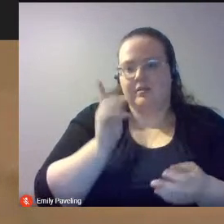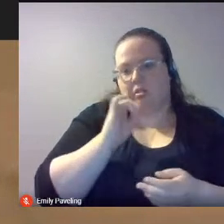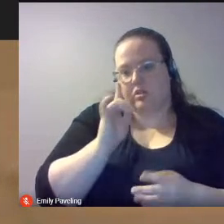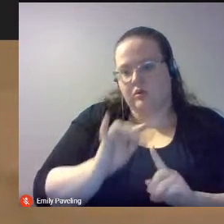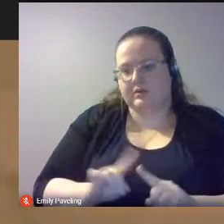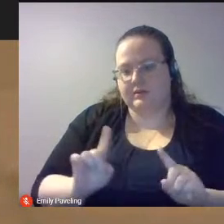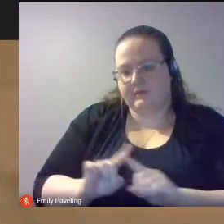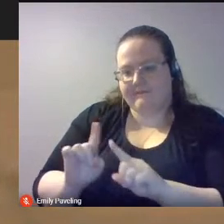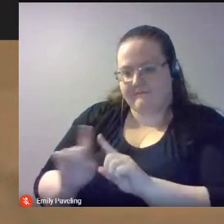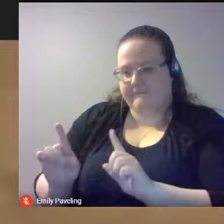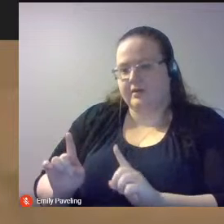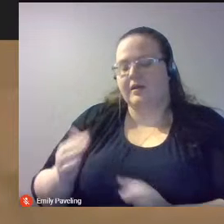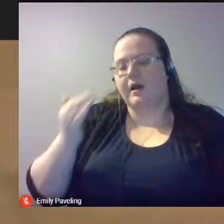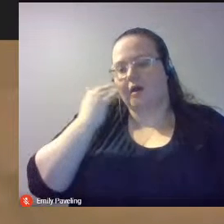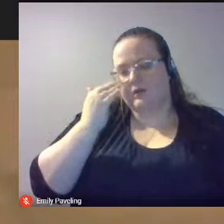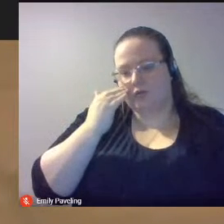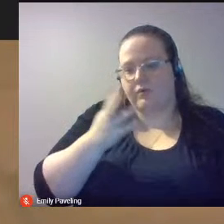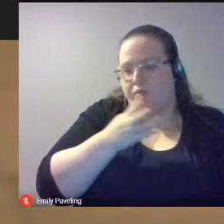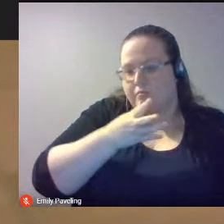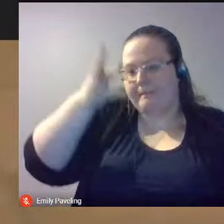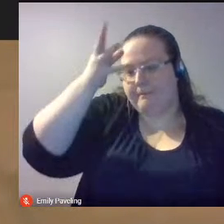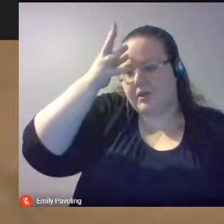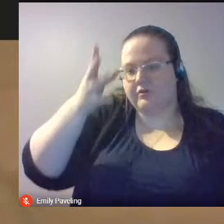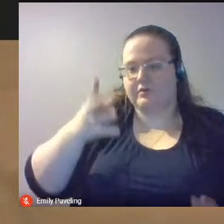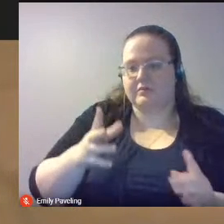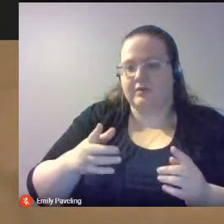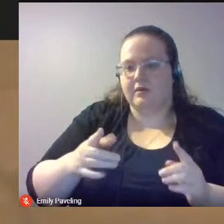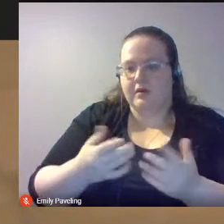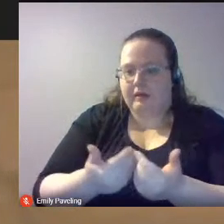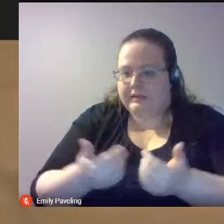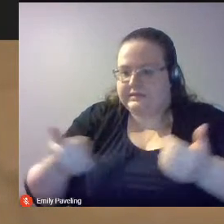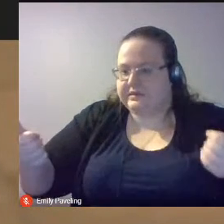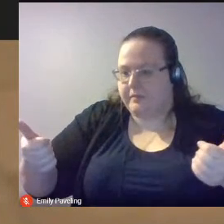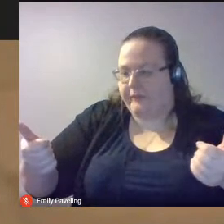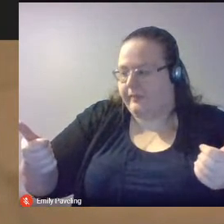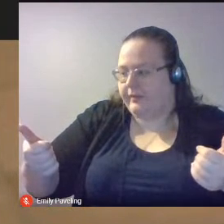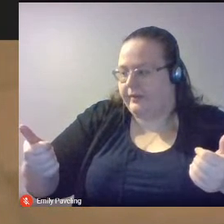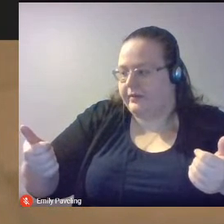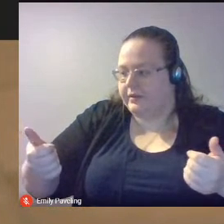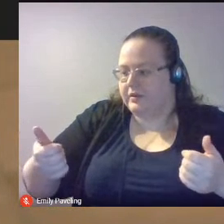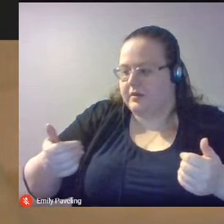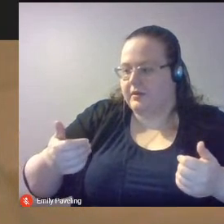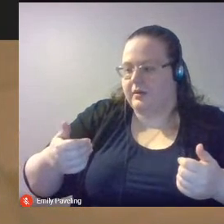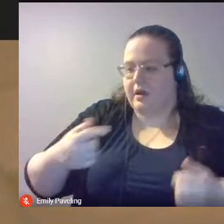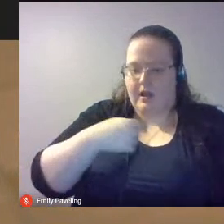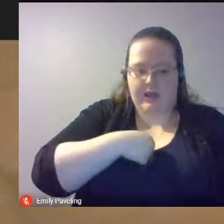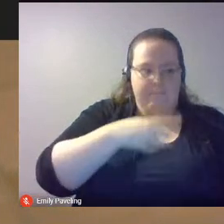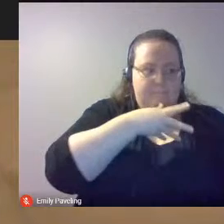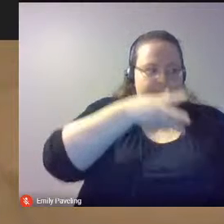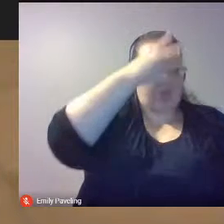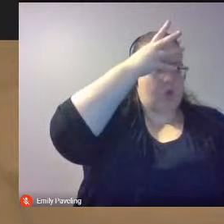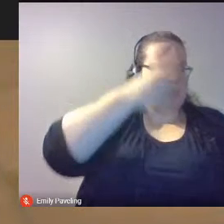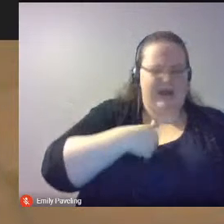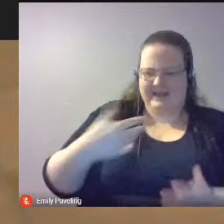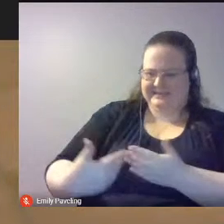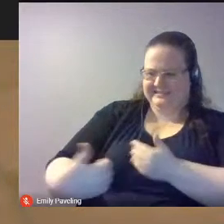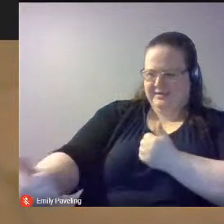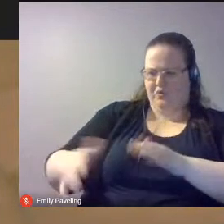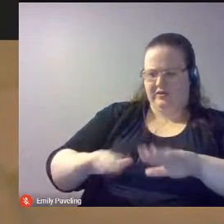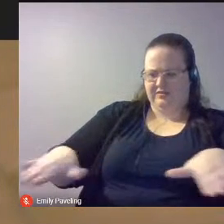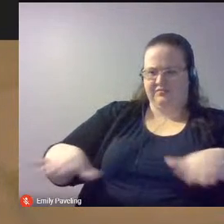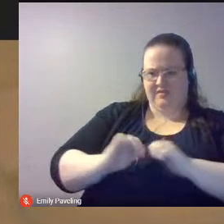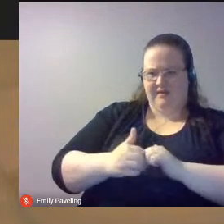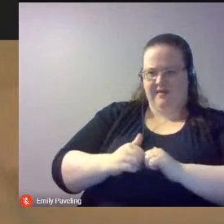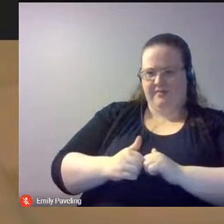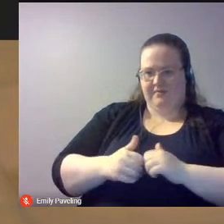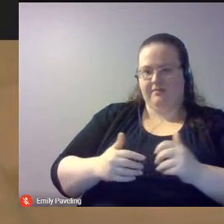parent, I can say it is very difficult to self-isolate from one's own child while there are symptoms. So you may be at home for